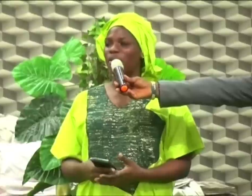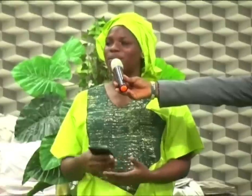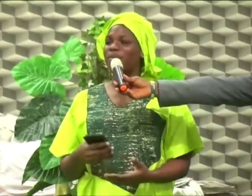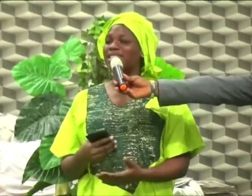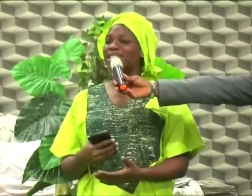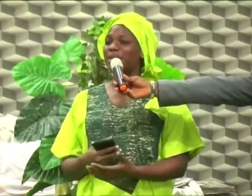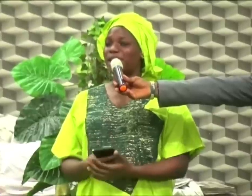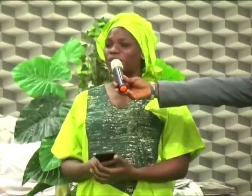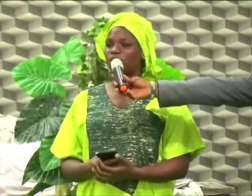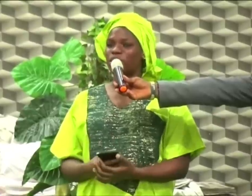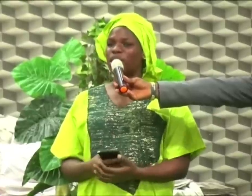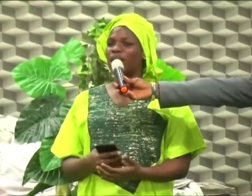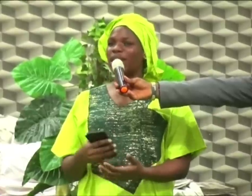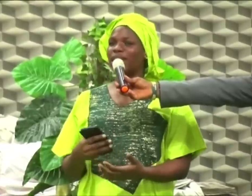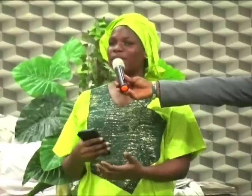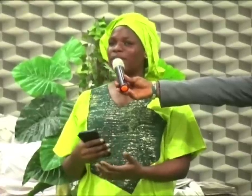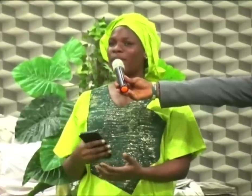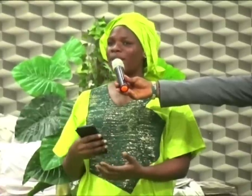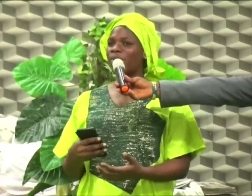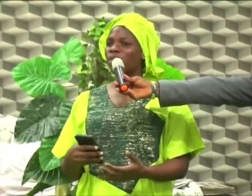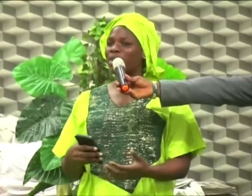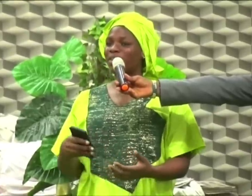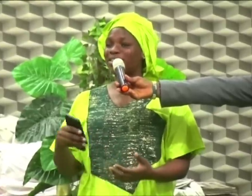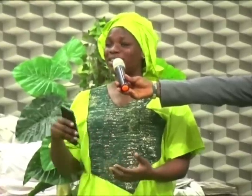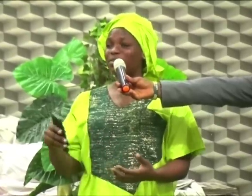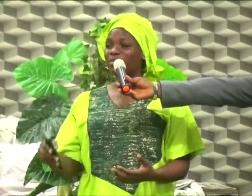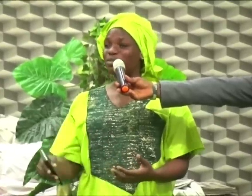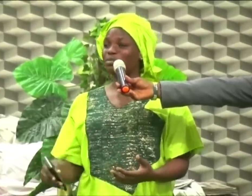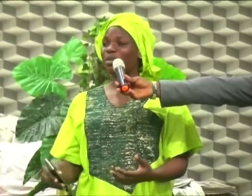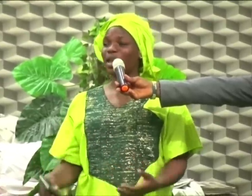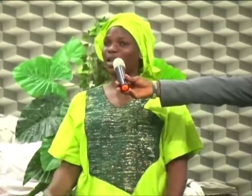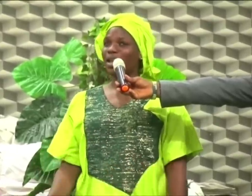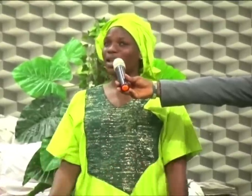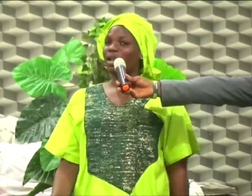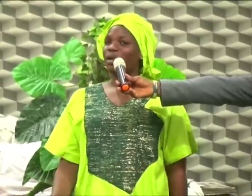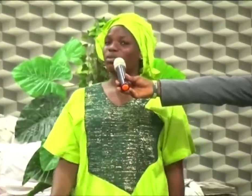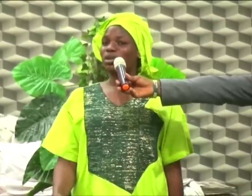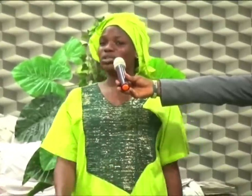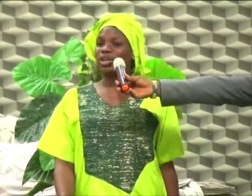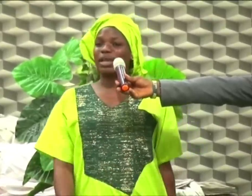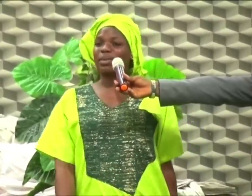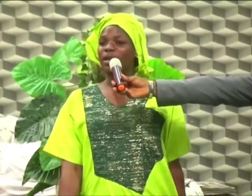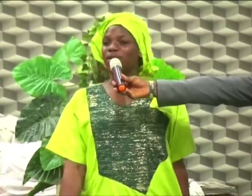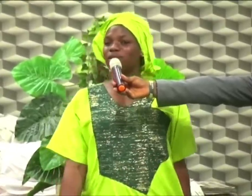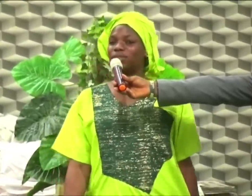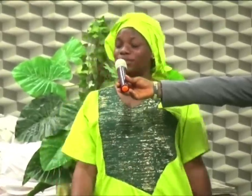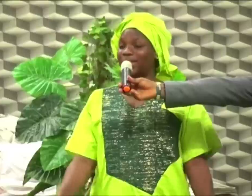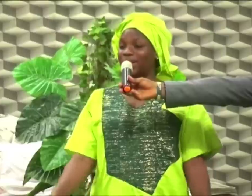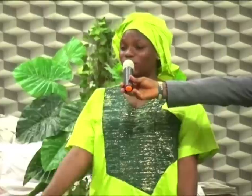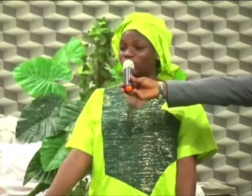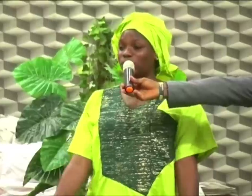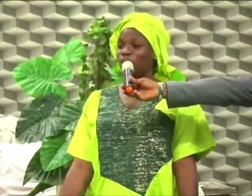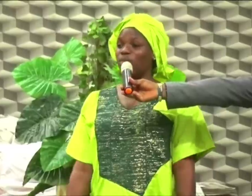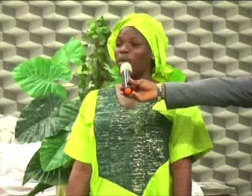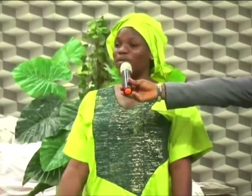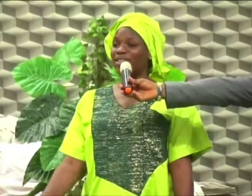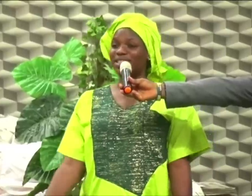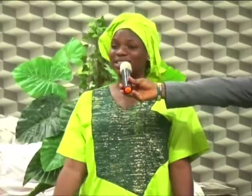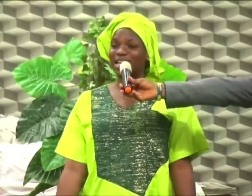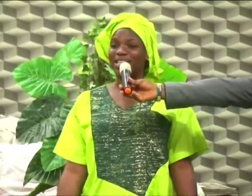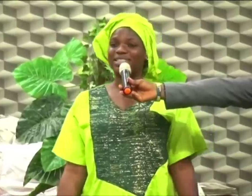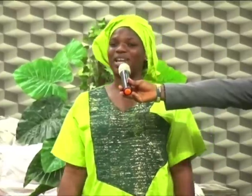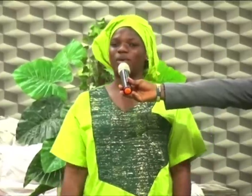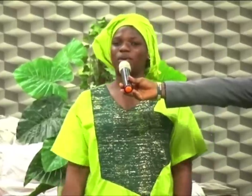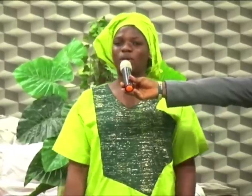ni passport eni pe mo de fe travel pe mo so ni ijo yen pe birthday odun yi o pe mi fe se ni Nigeria